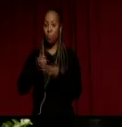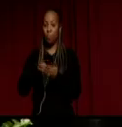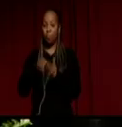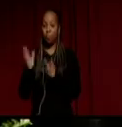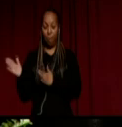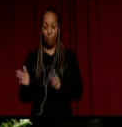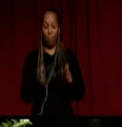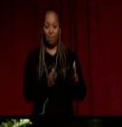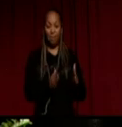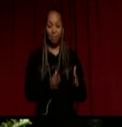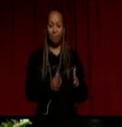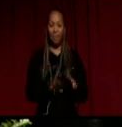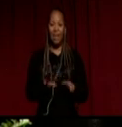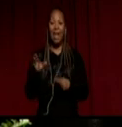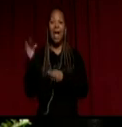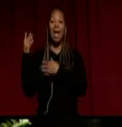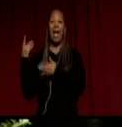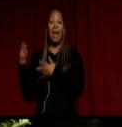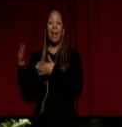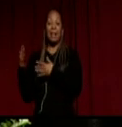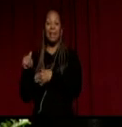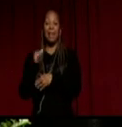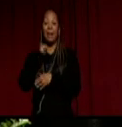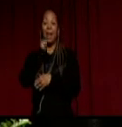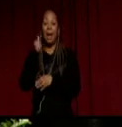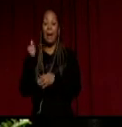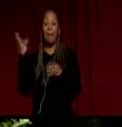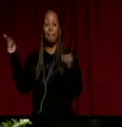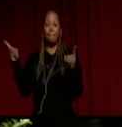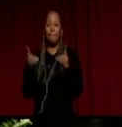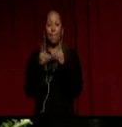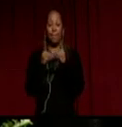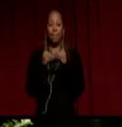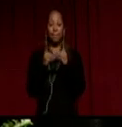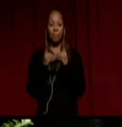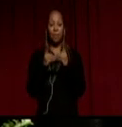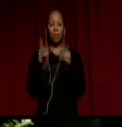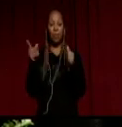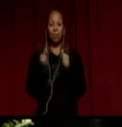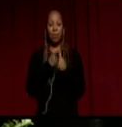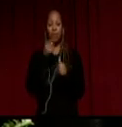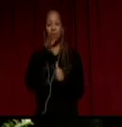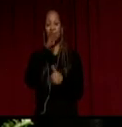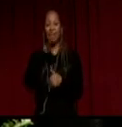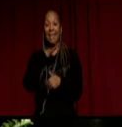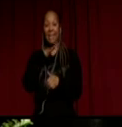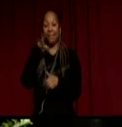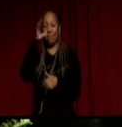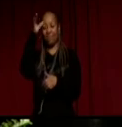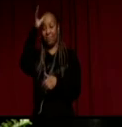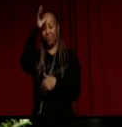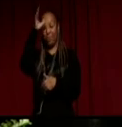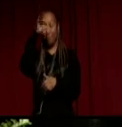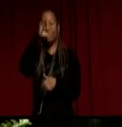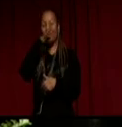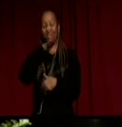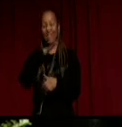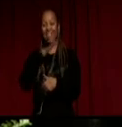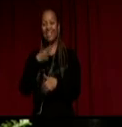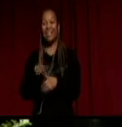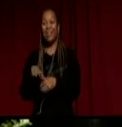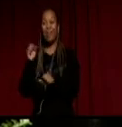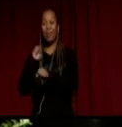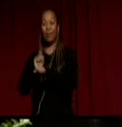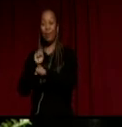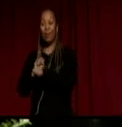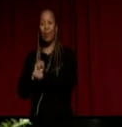not yet, but I'm coming out with one that I'm working. Actually, I just met with the first ladies. All right. And we're going to be working because